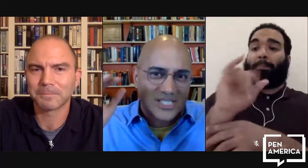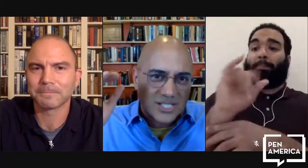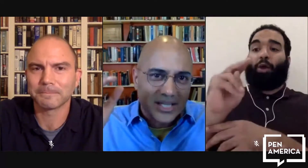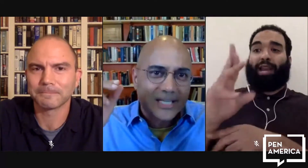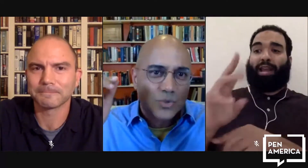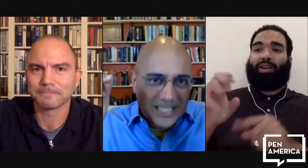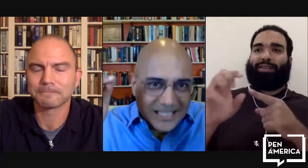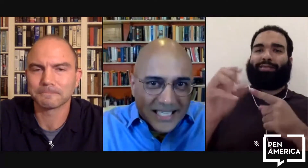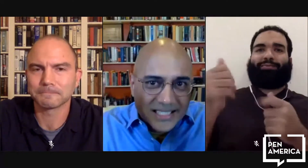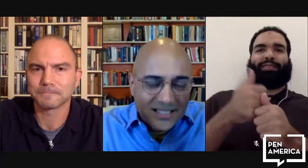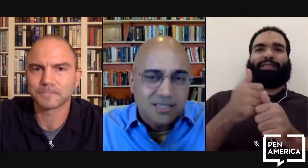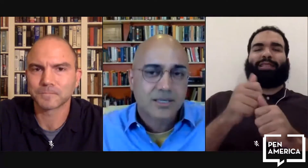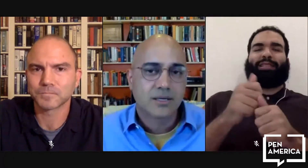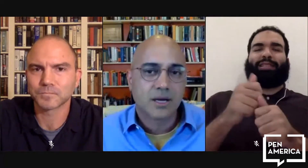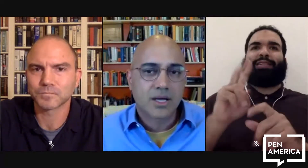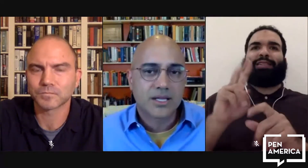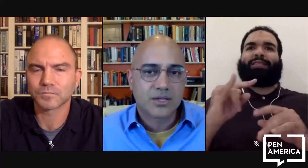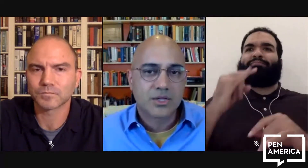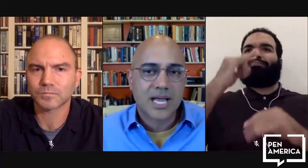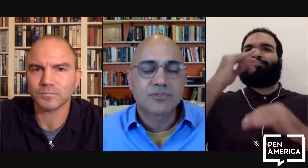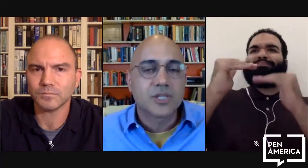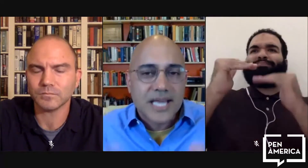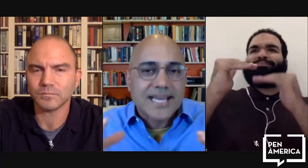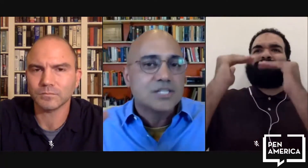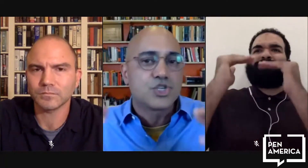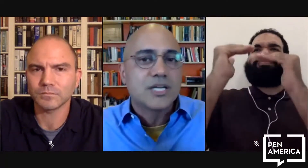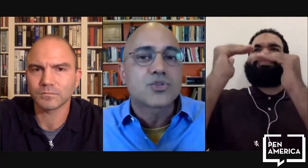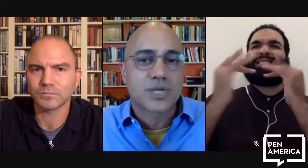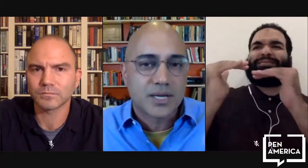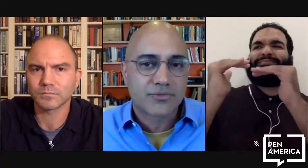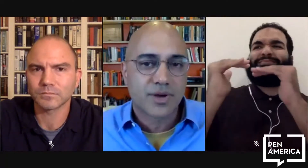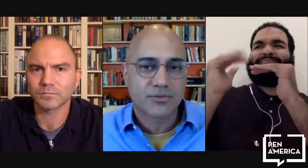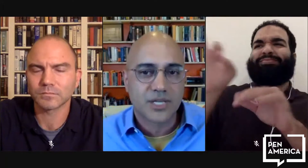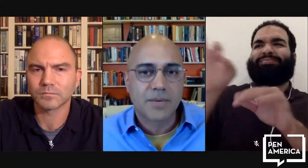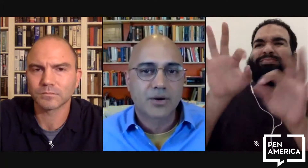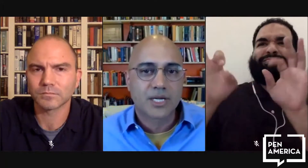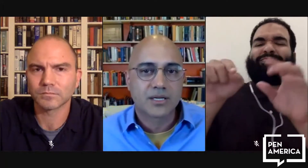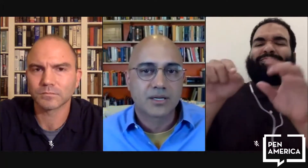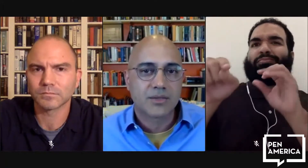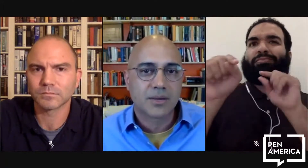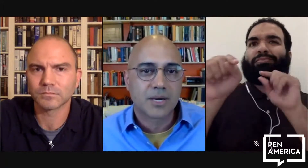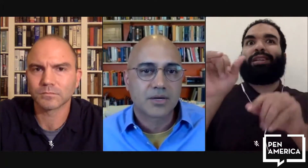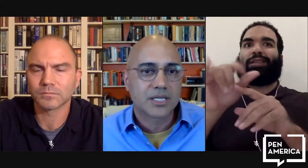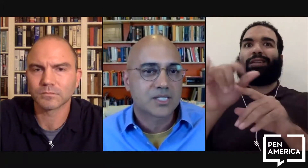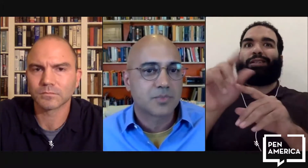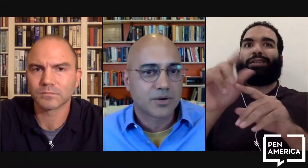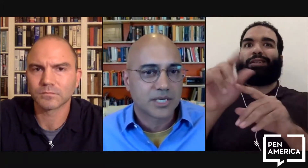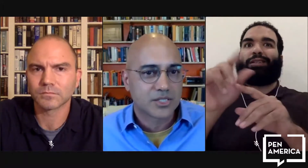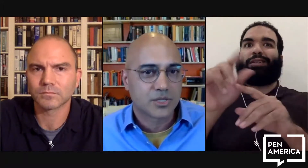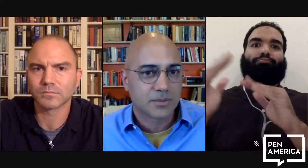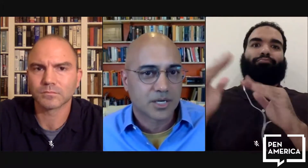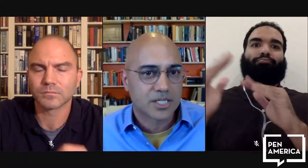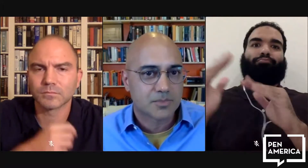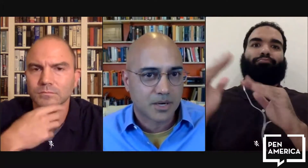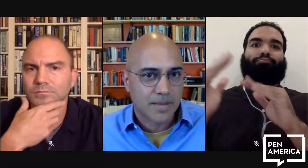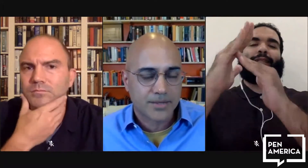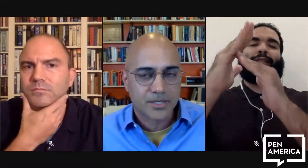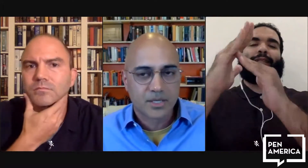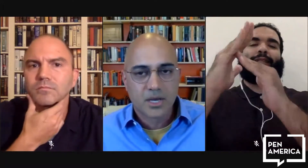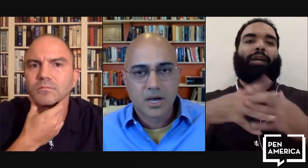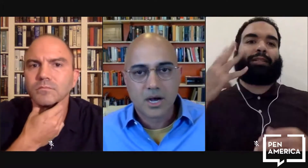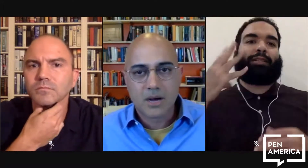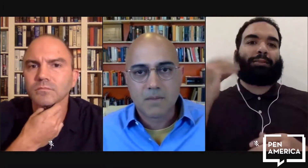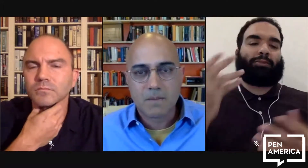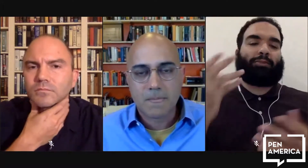elect or select or elite, kind of the landed gentry of the American experience or the American experiment.